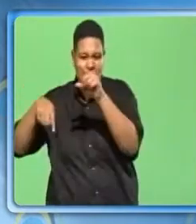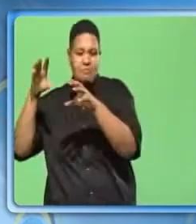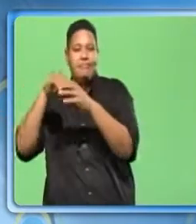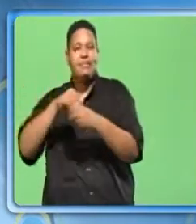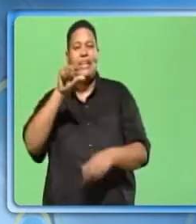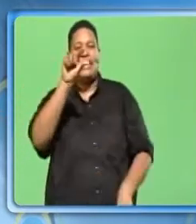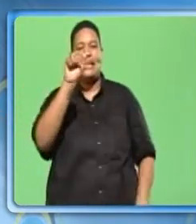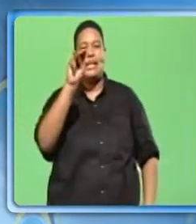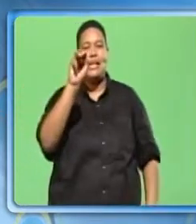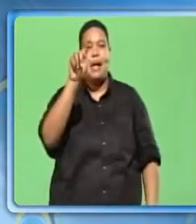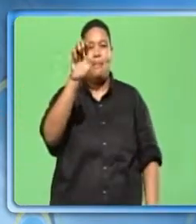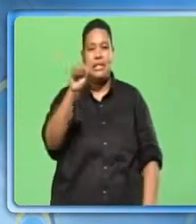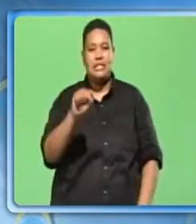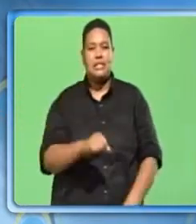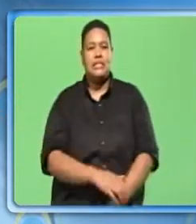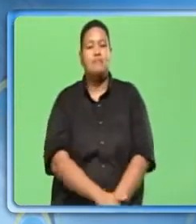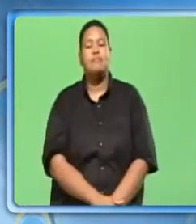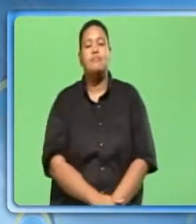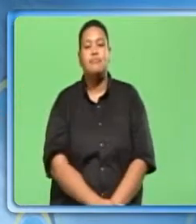gametes.